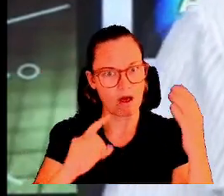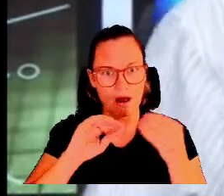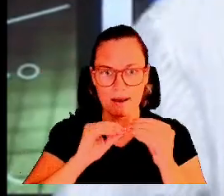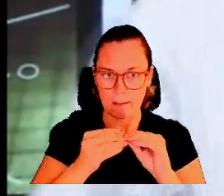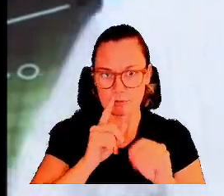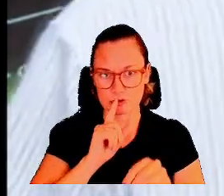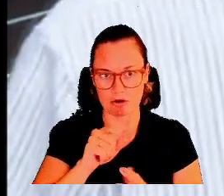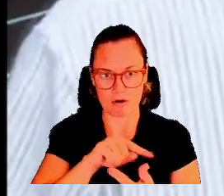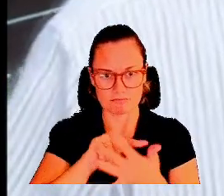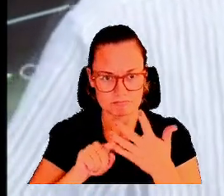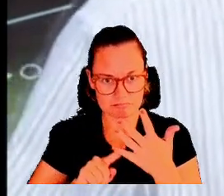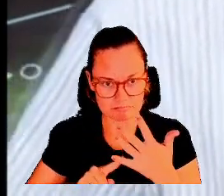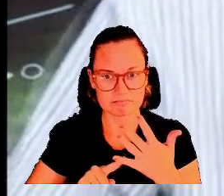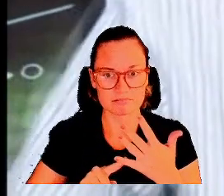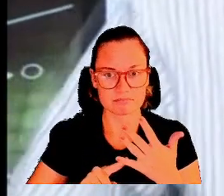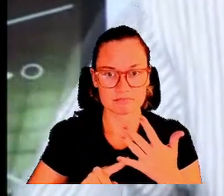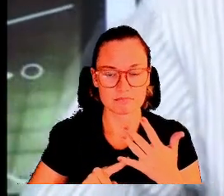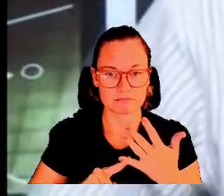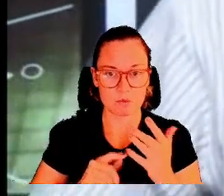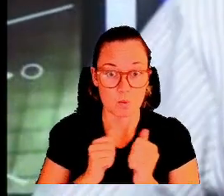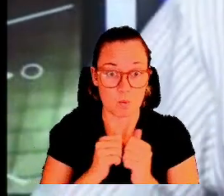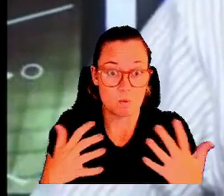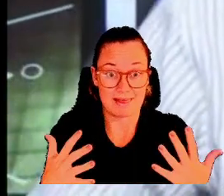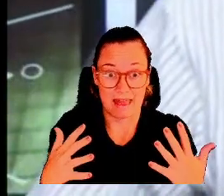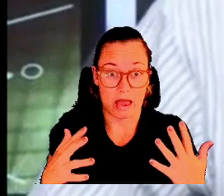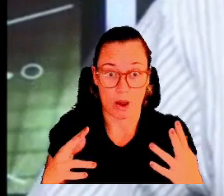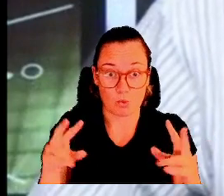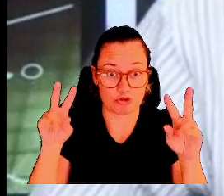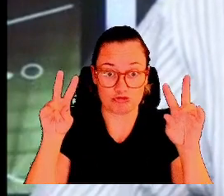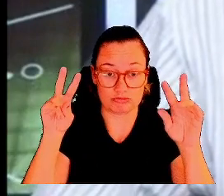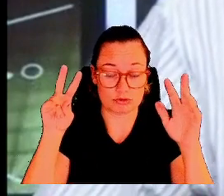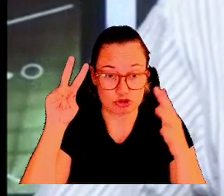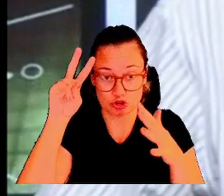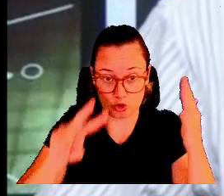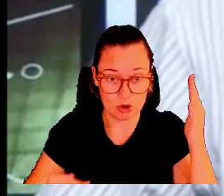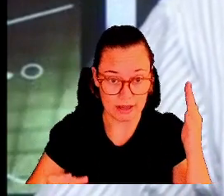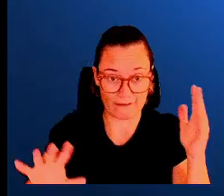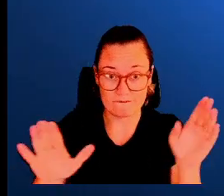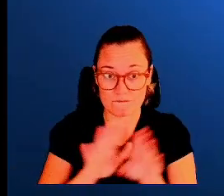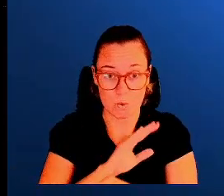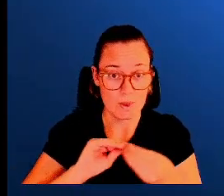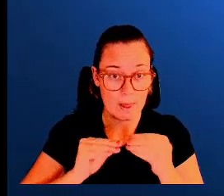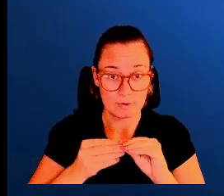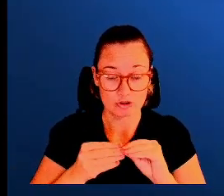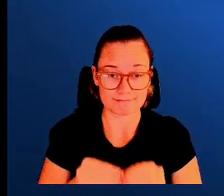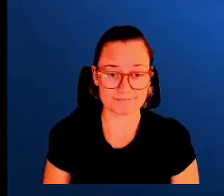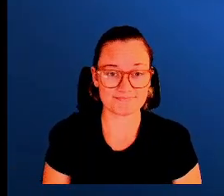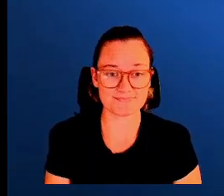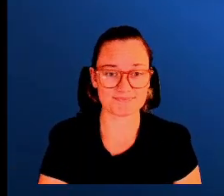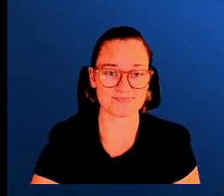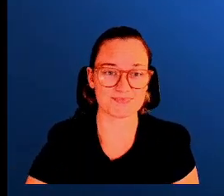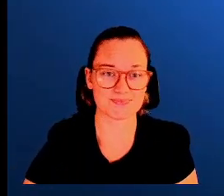are without looking at the entire set of data.